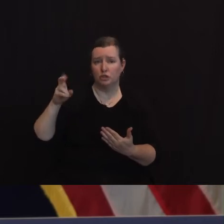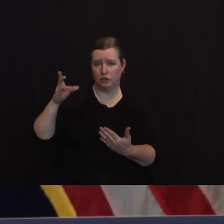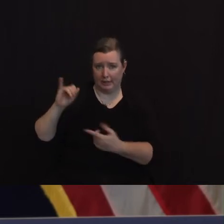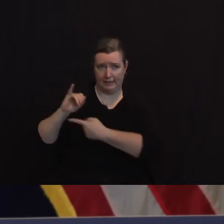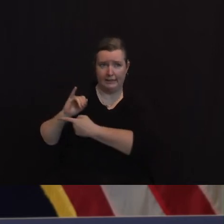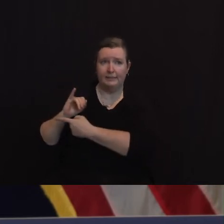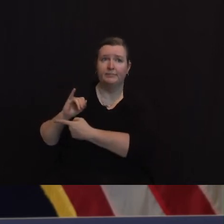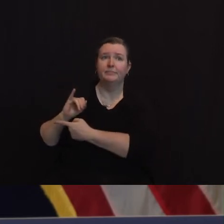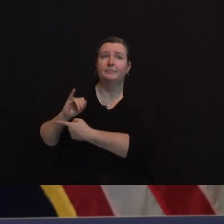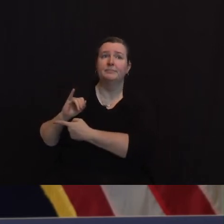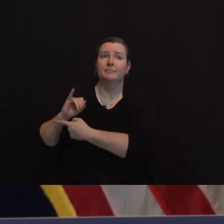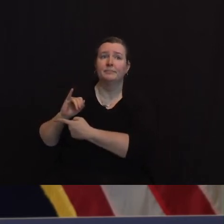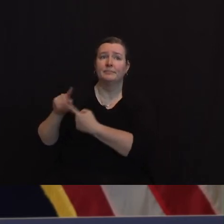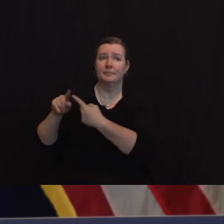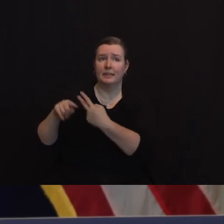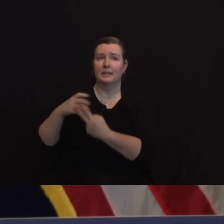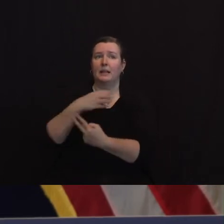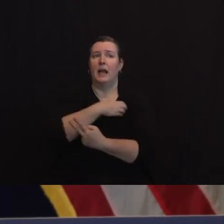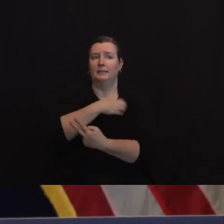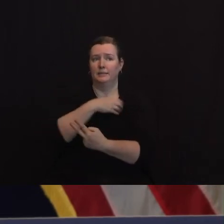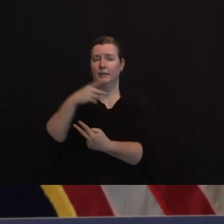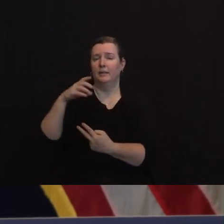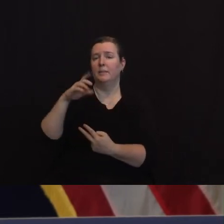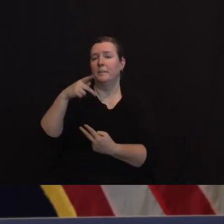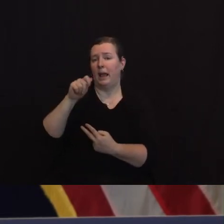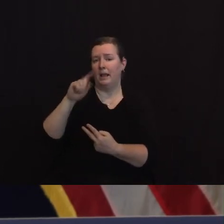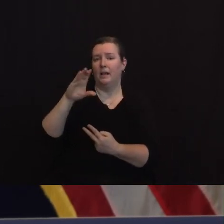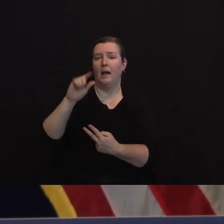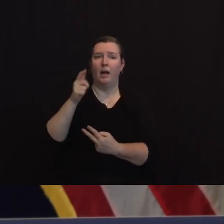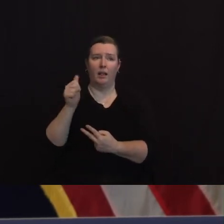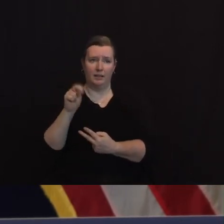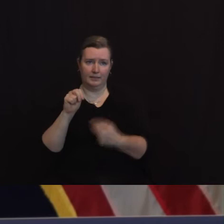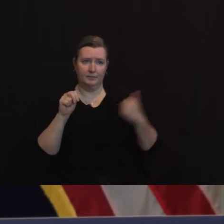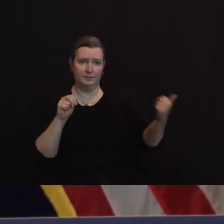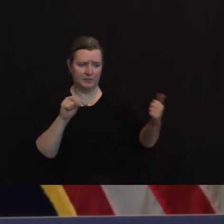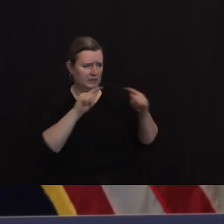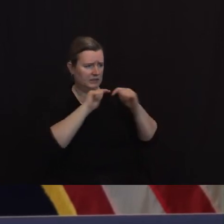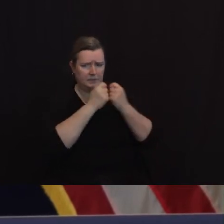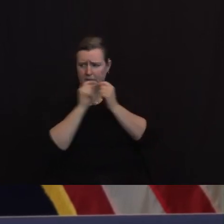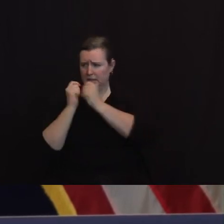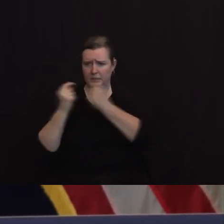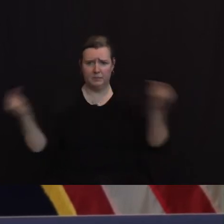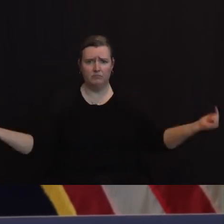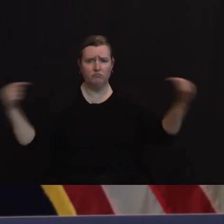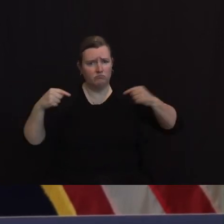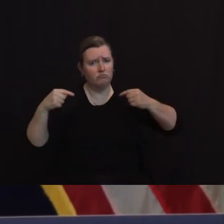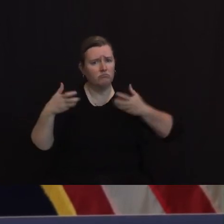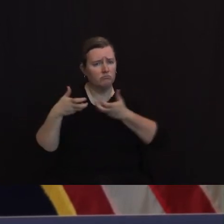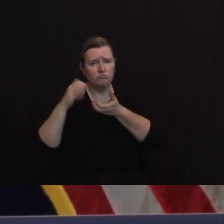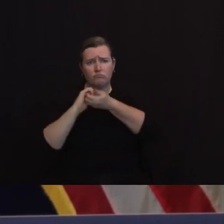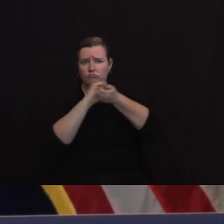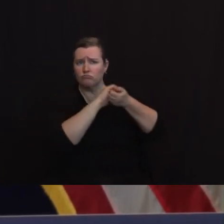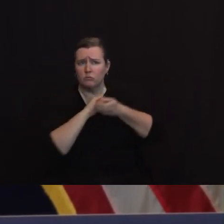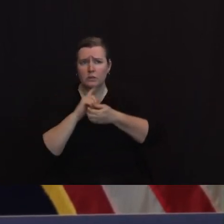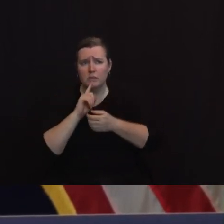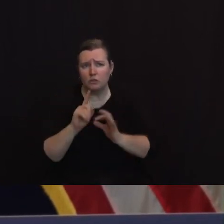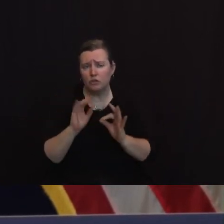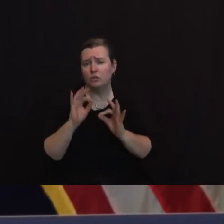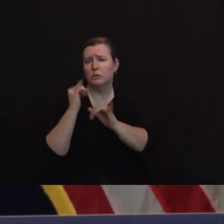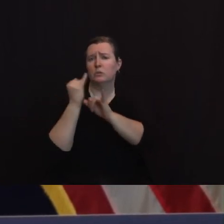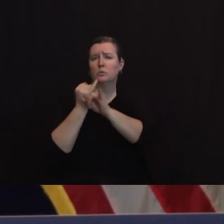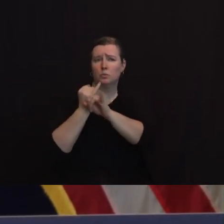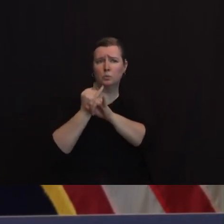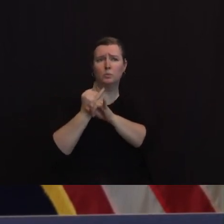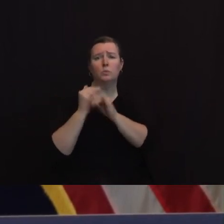teams for their support and collaborative partnership as we work to ensure that our New Jersey campus communities remain safe spaces for students, faculty, and